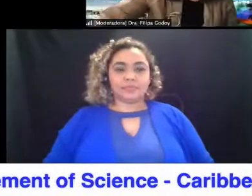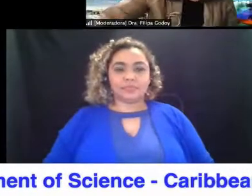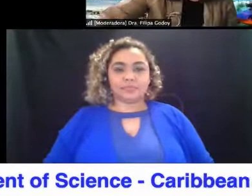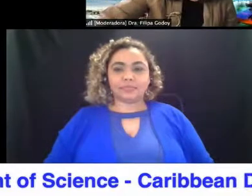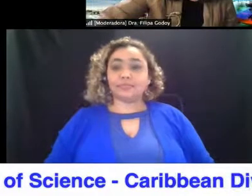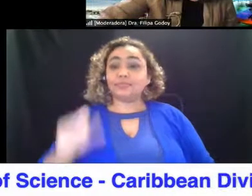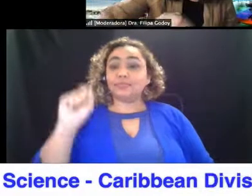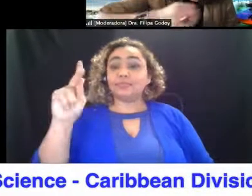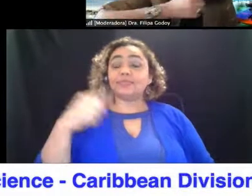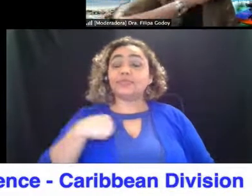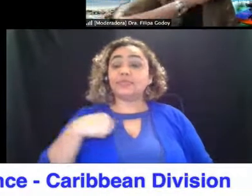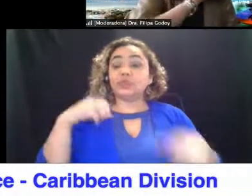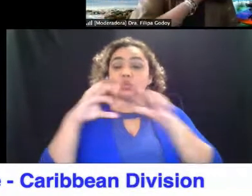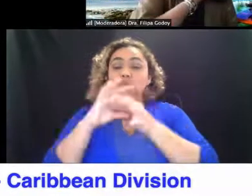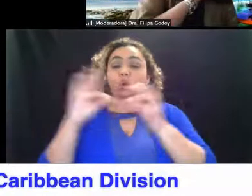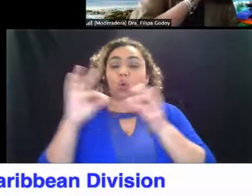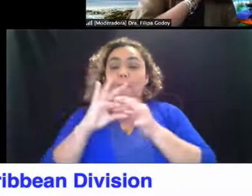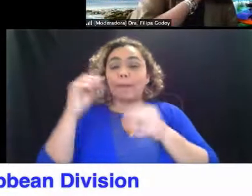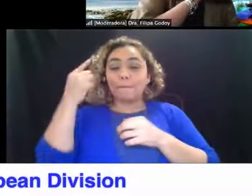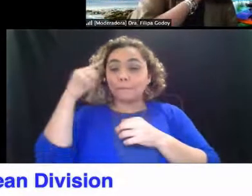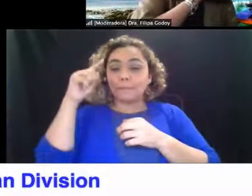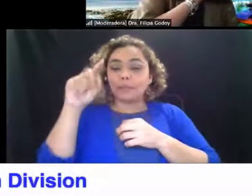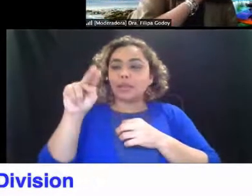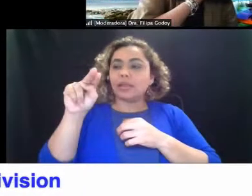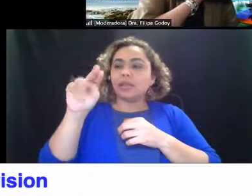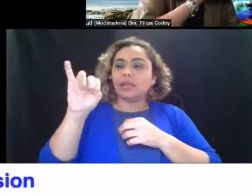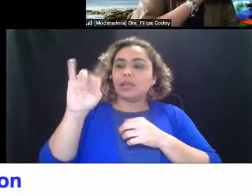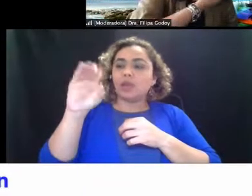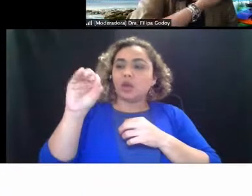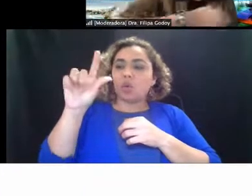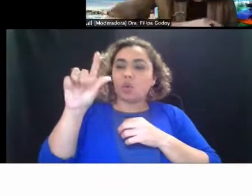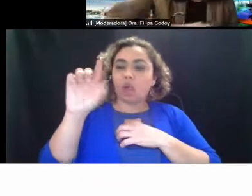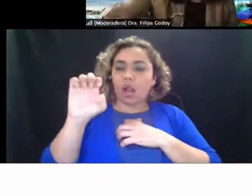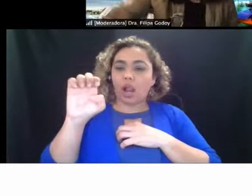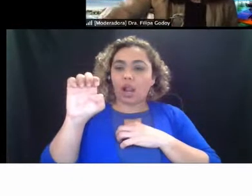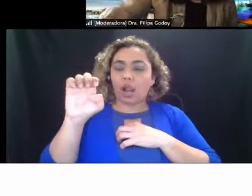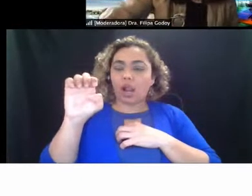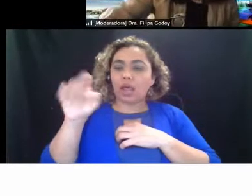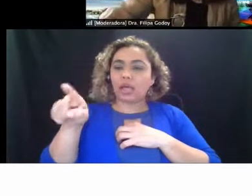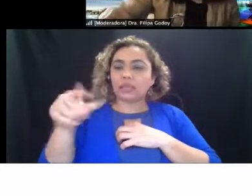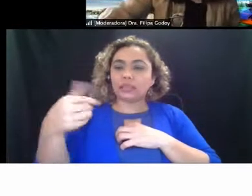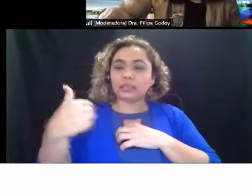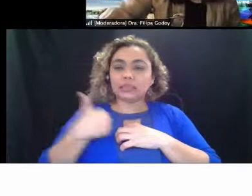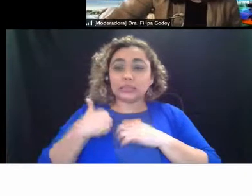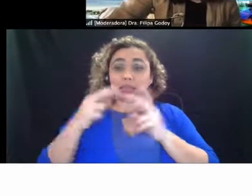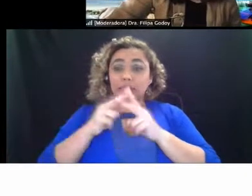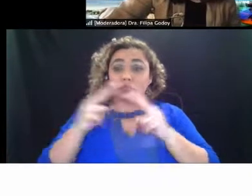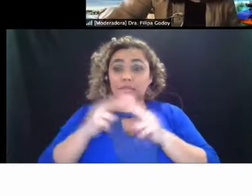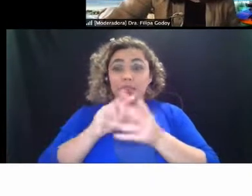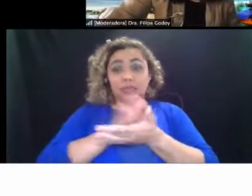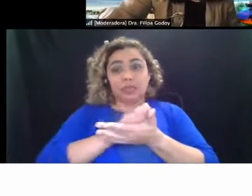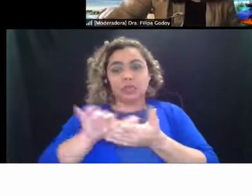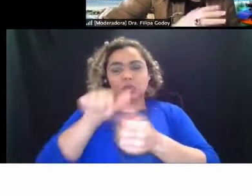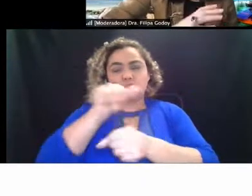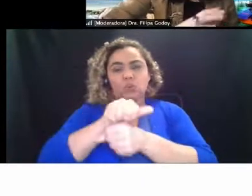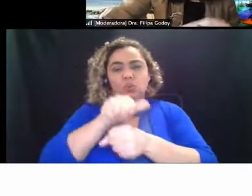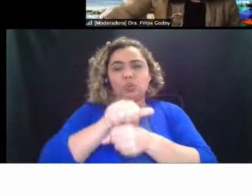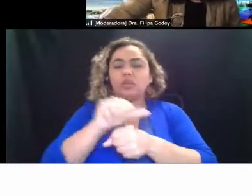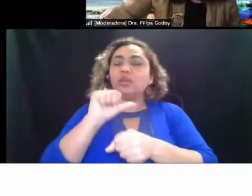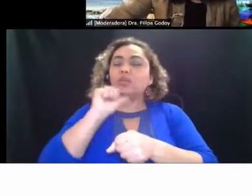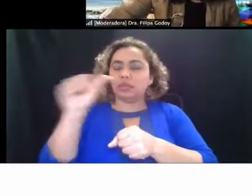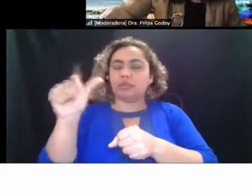so I have a comment for Nicole. You have a very nice work. It's not a comment,